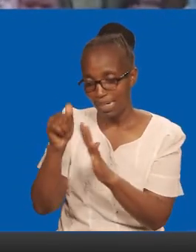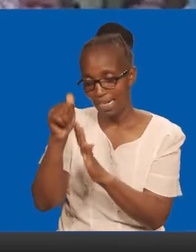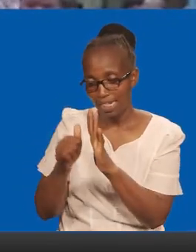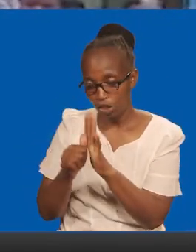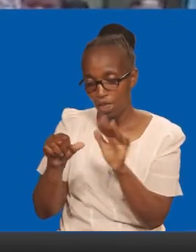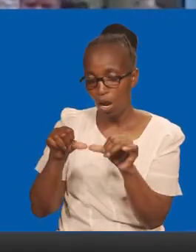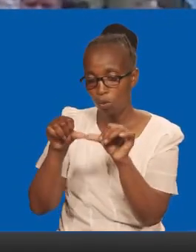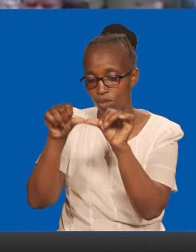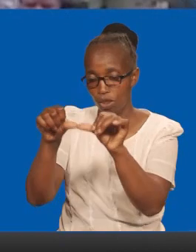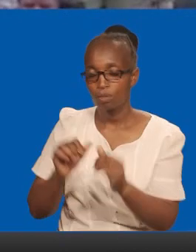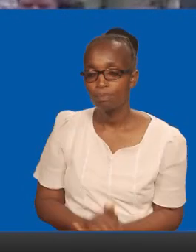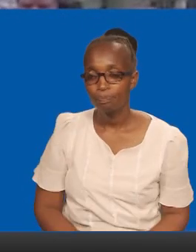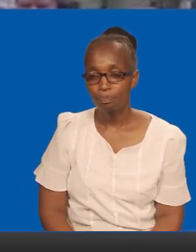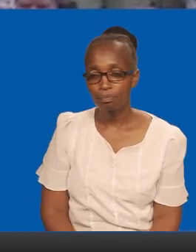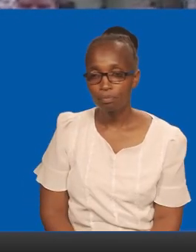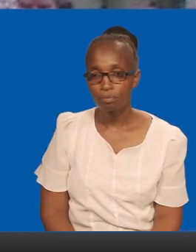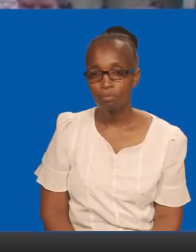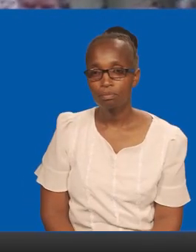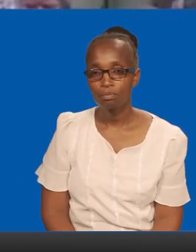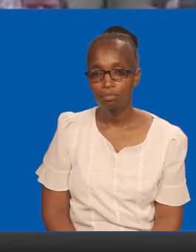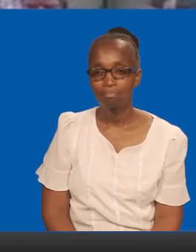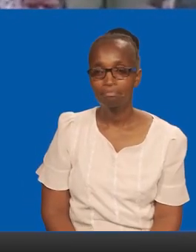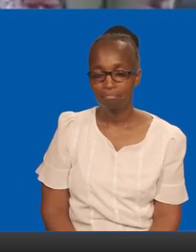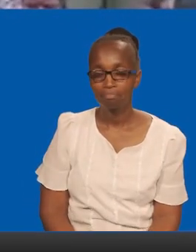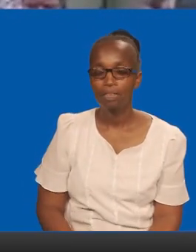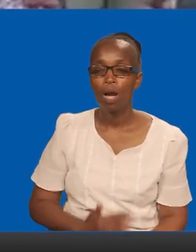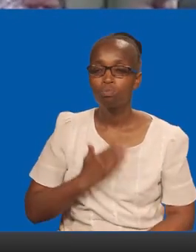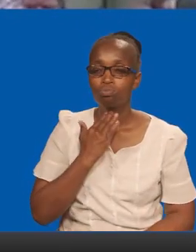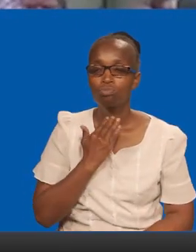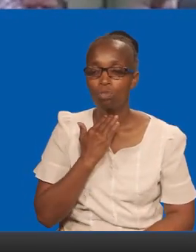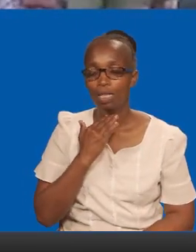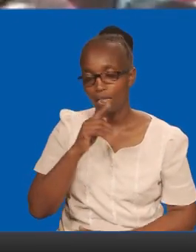sure housing as an agenda continues. Tuendelee tusiendelee?